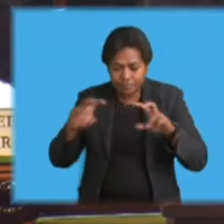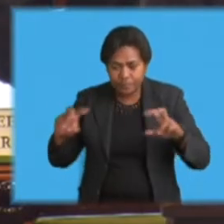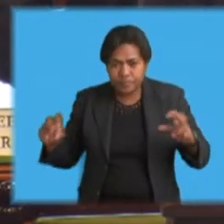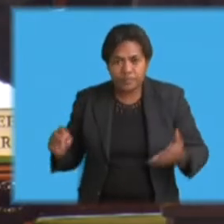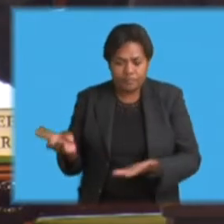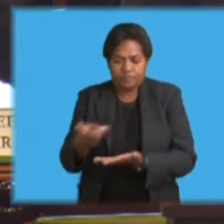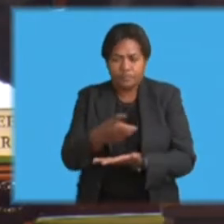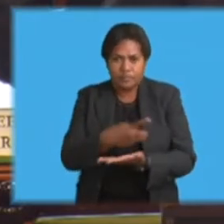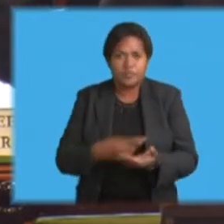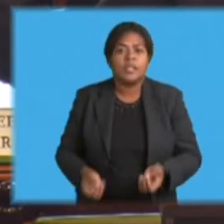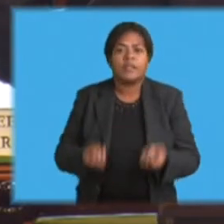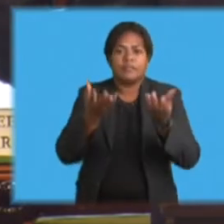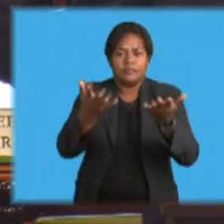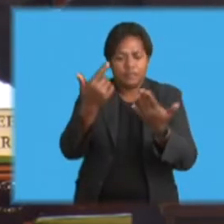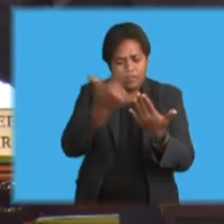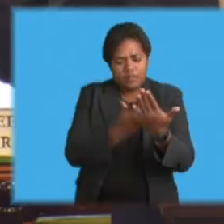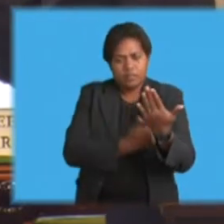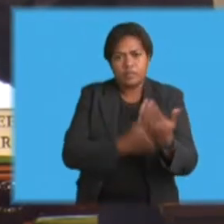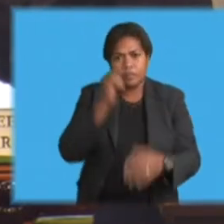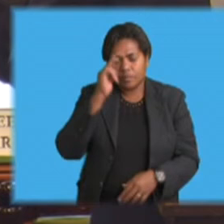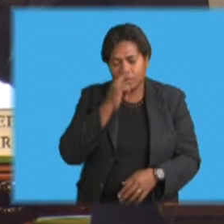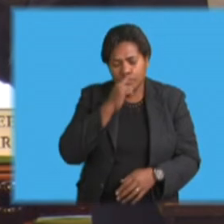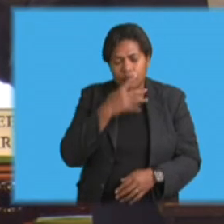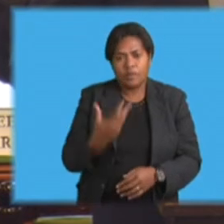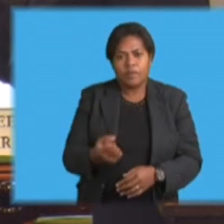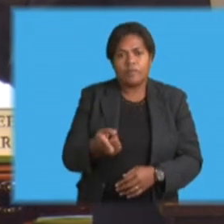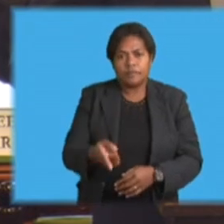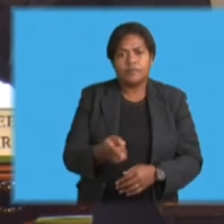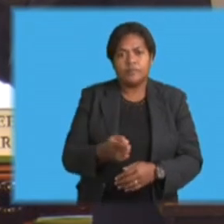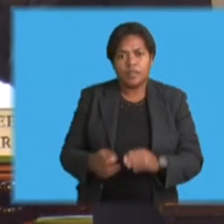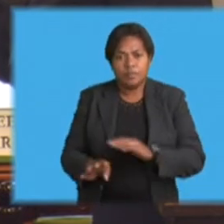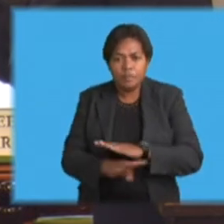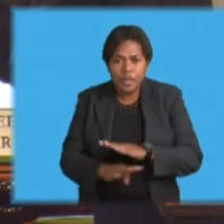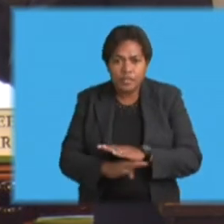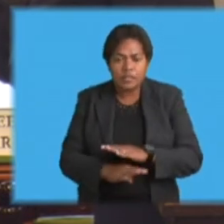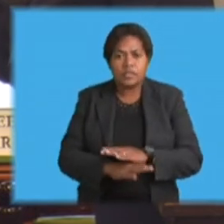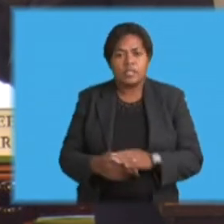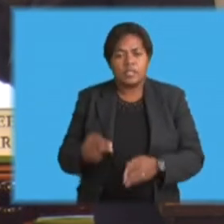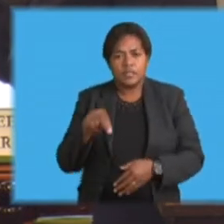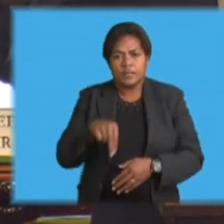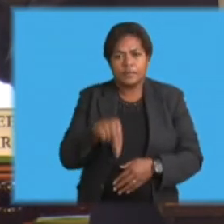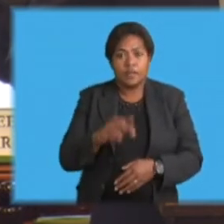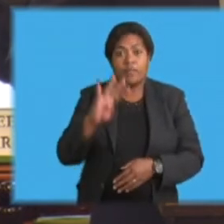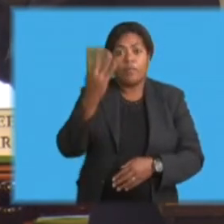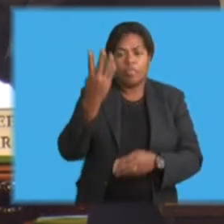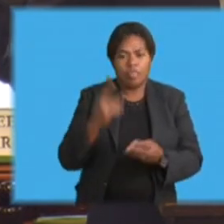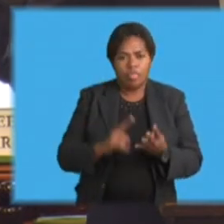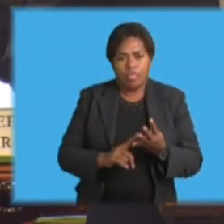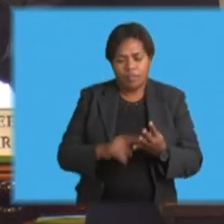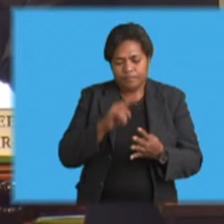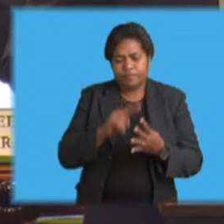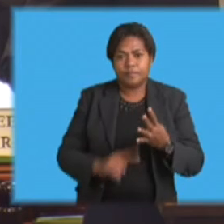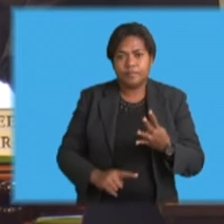were available and had the skill set and the skill base that they needed. And the fourth big problem that we have